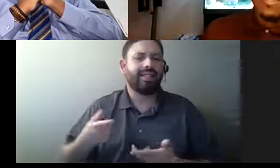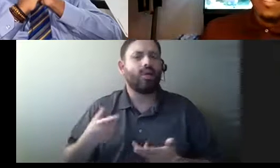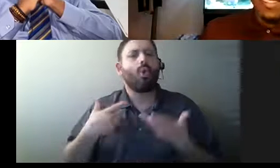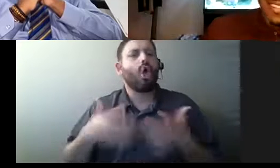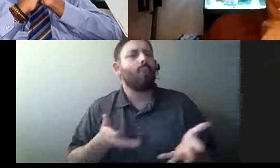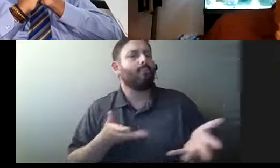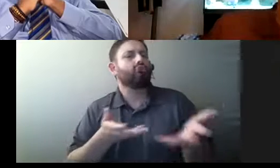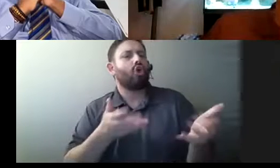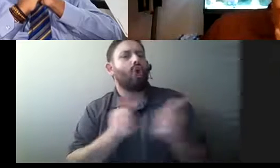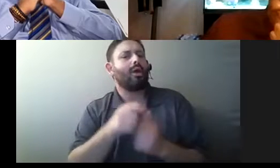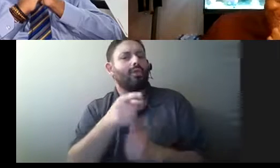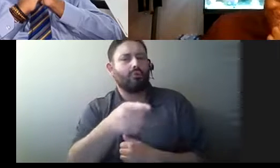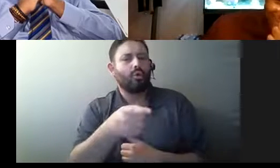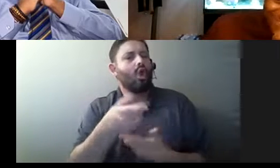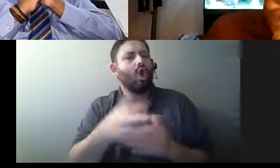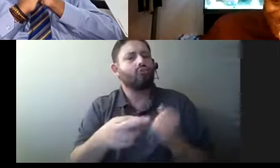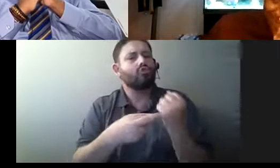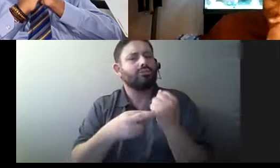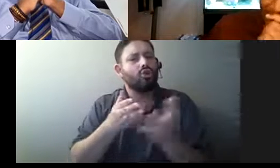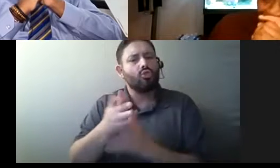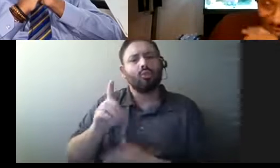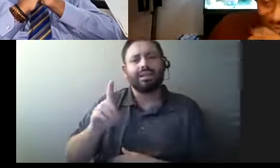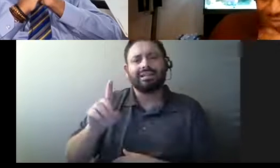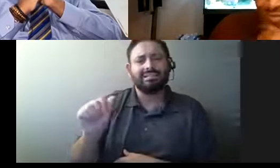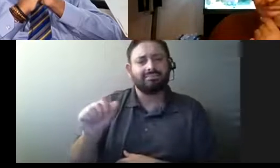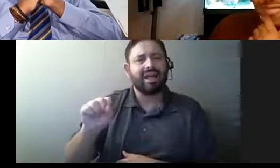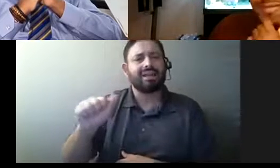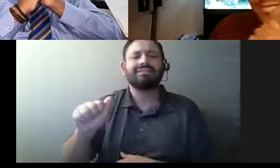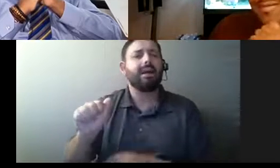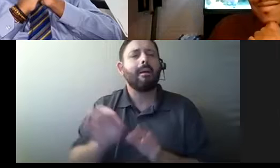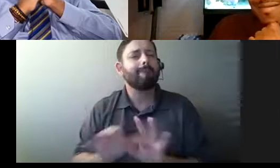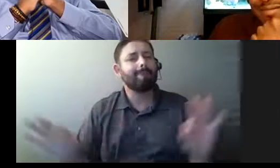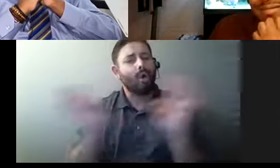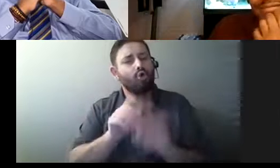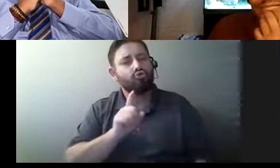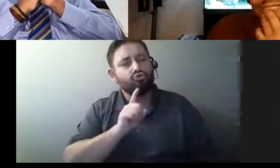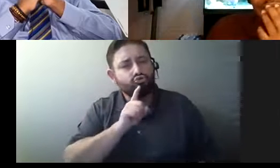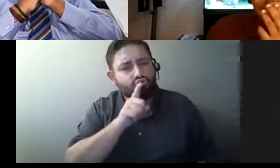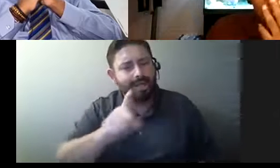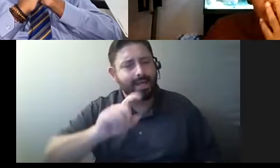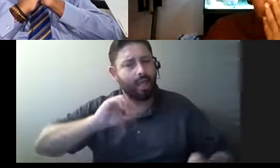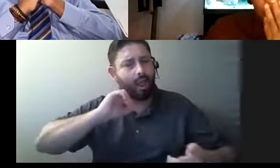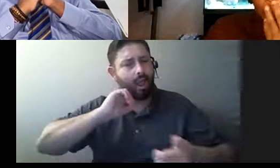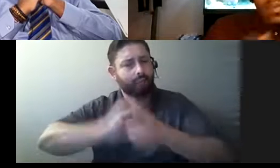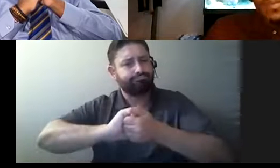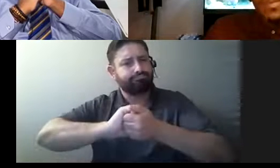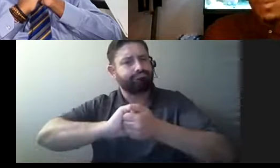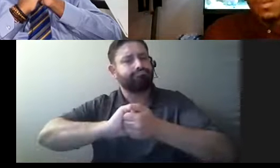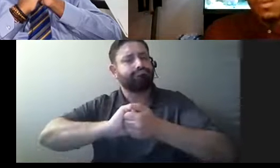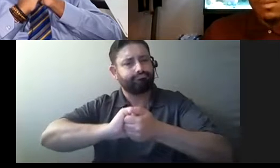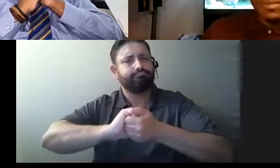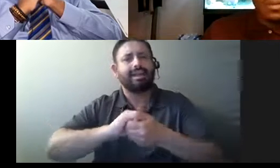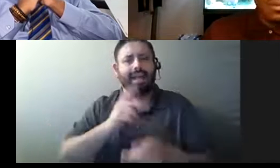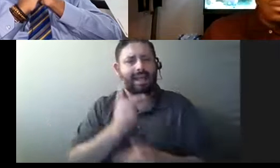with the Disability SA, and making sure we have that true partnership, to keep us accountable within